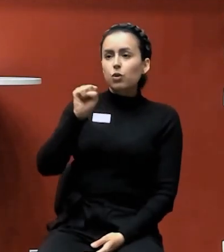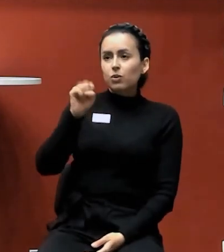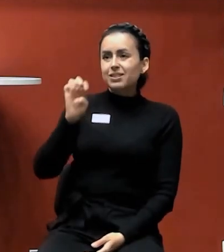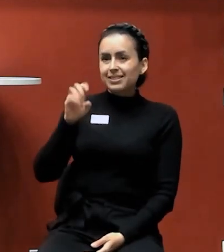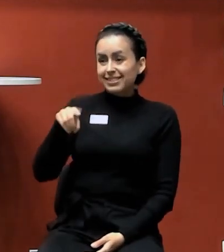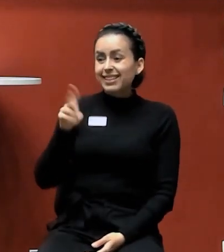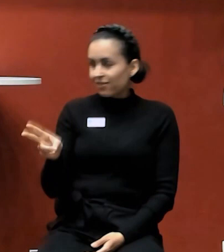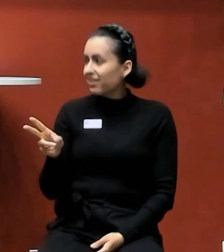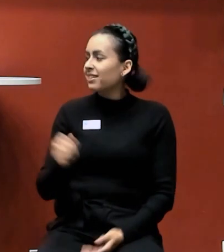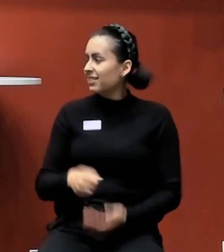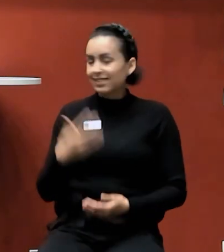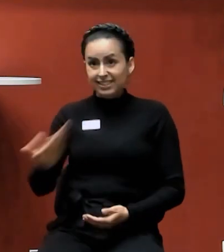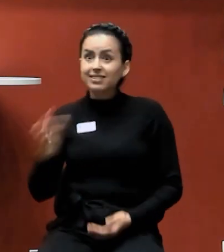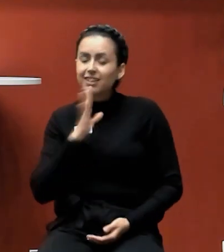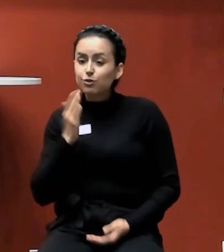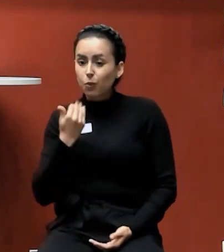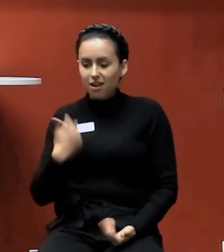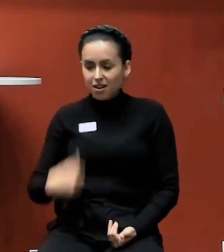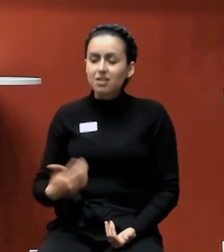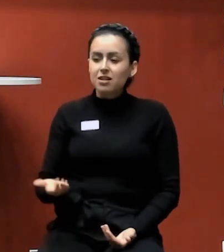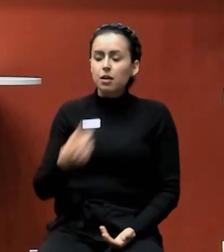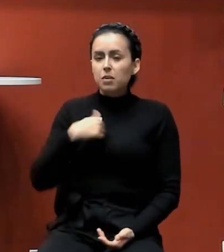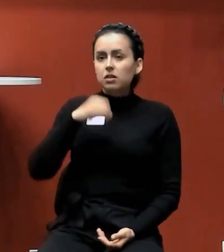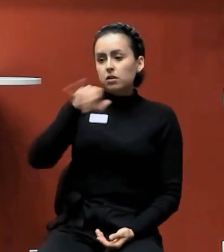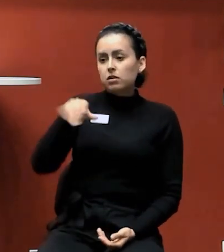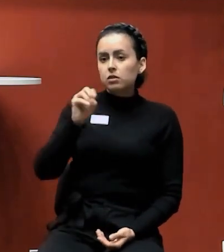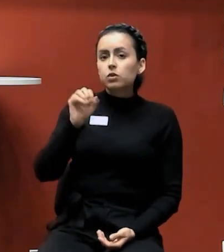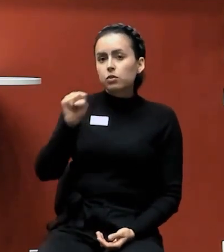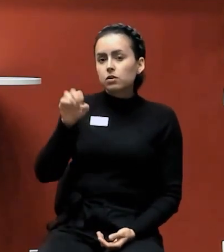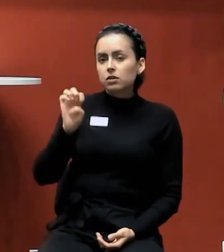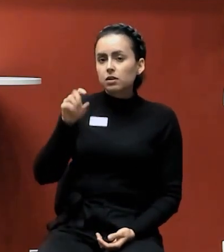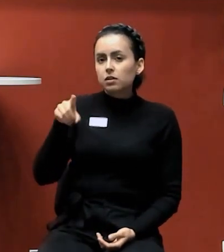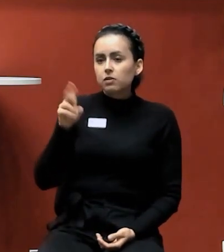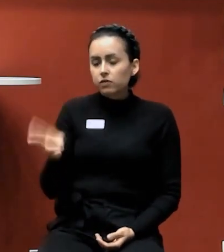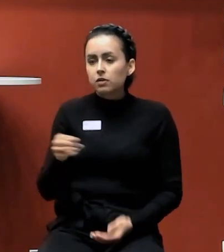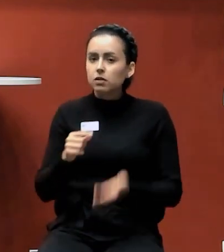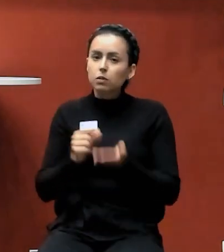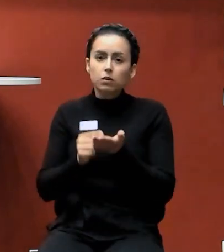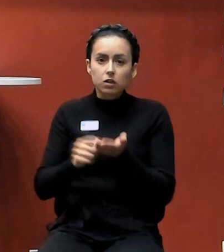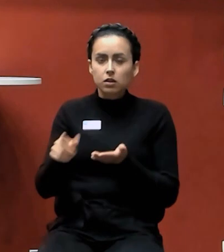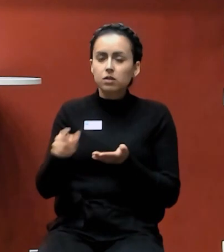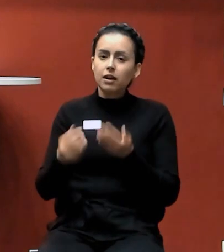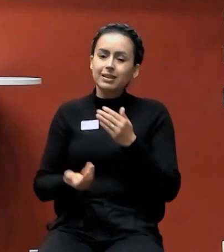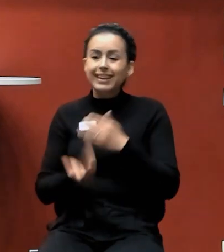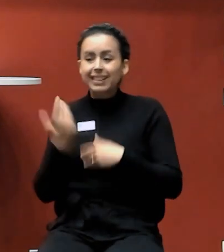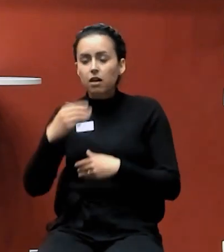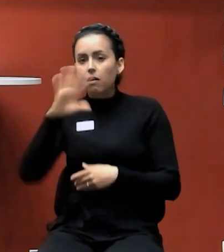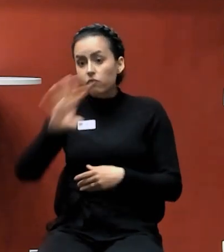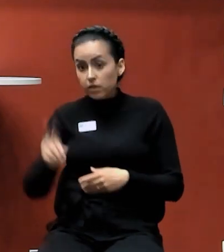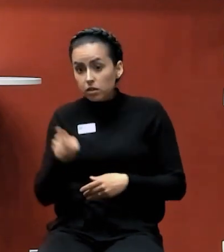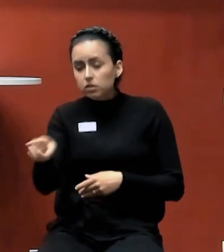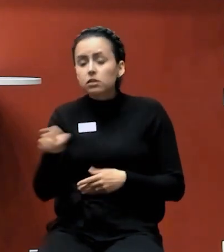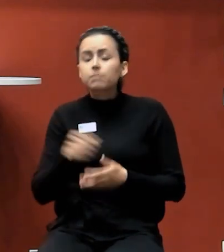for yes, I'm Tebandeke Joseph. I'm from Uganda. That's in East Africa.